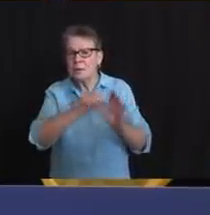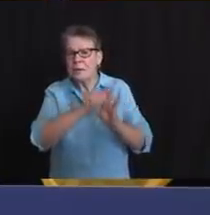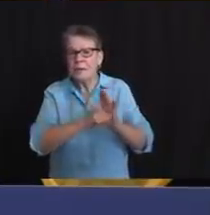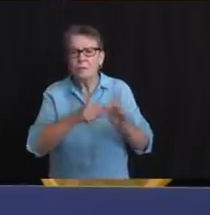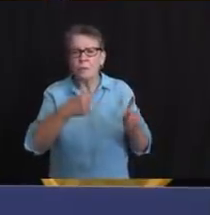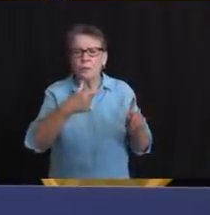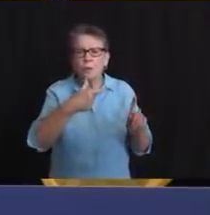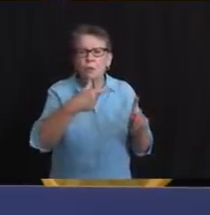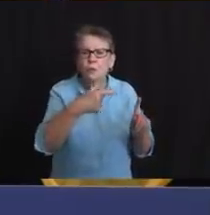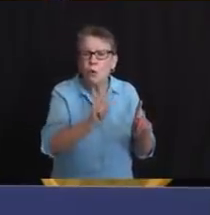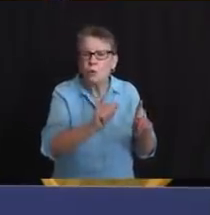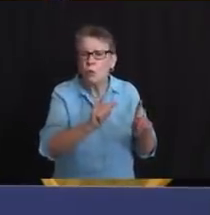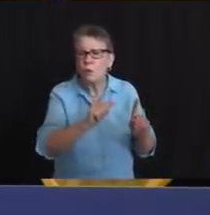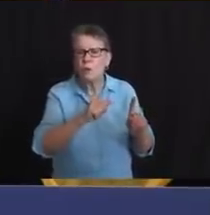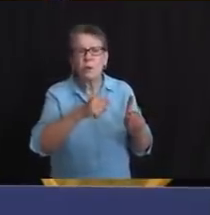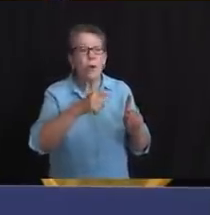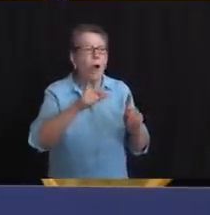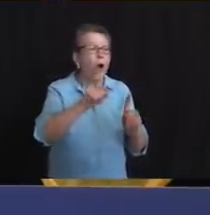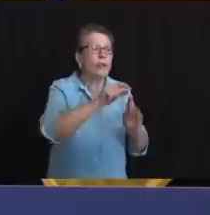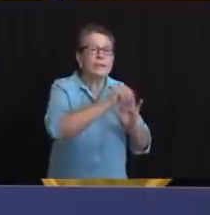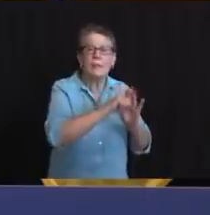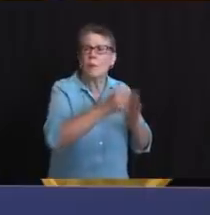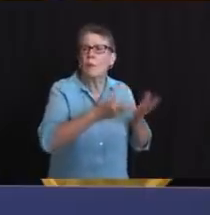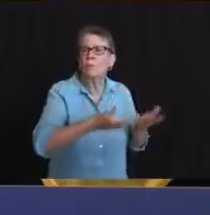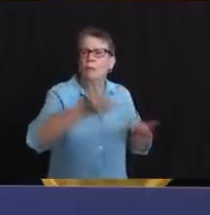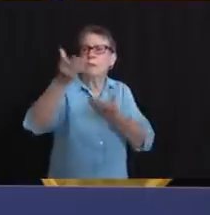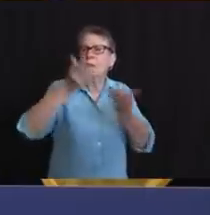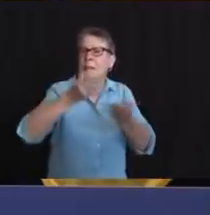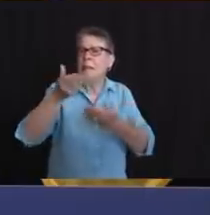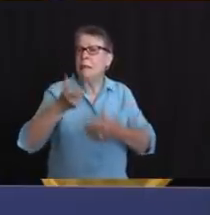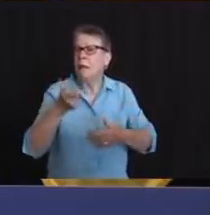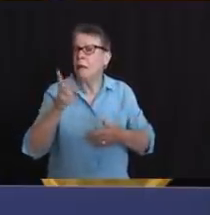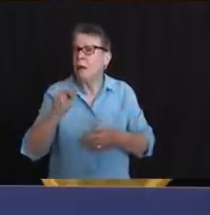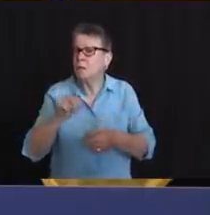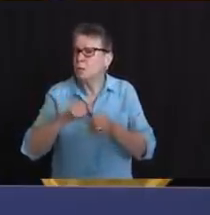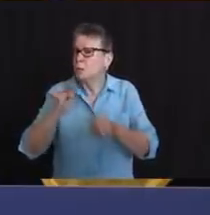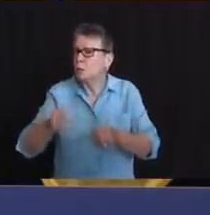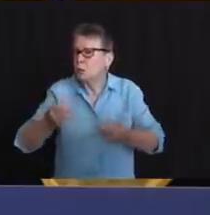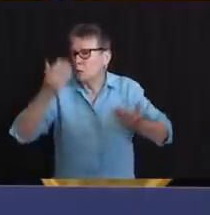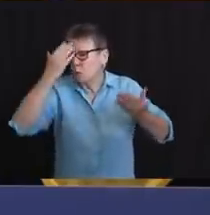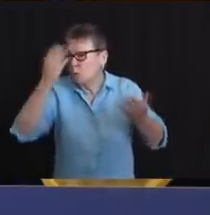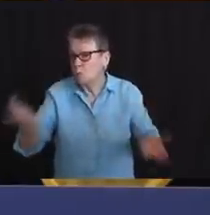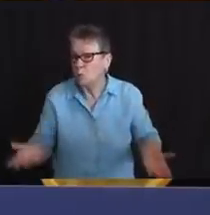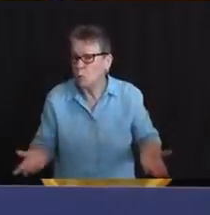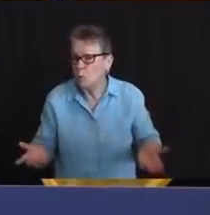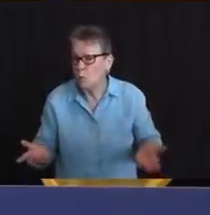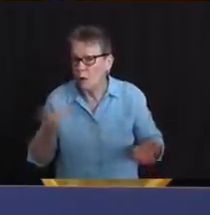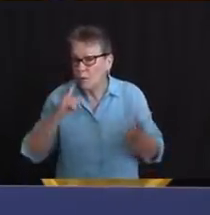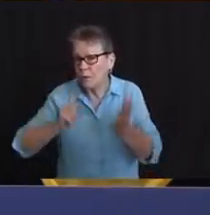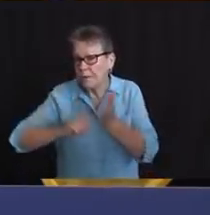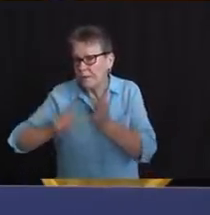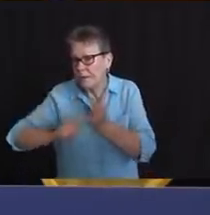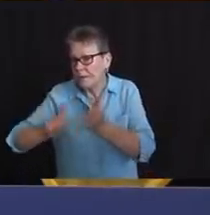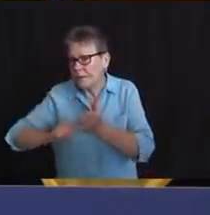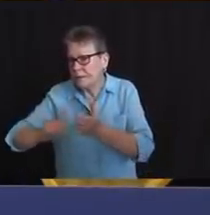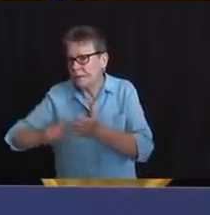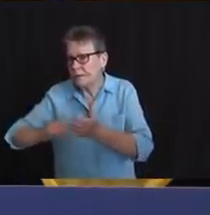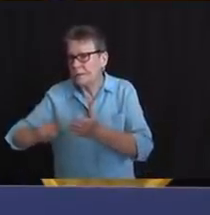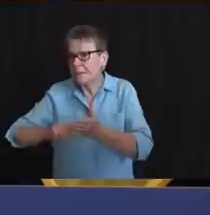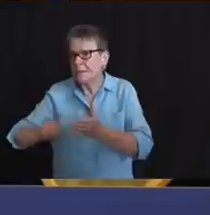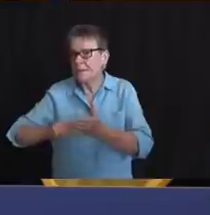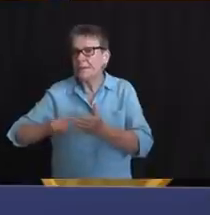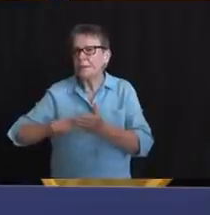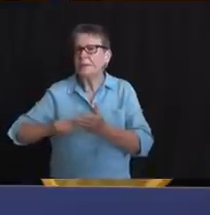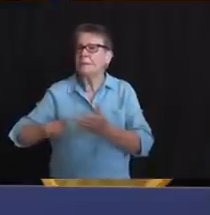Because we'll continue to, I think, have probably the strongest gun safety laws in America, but we need